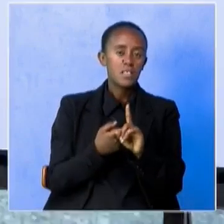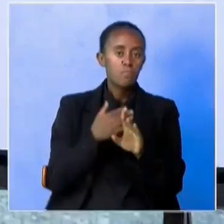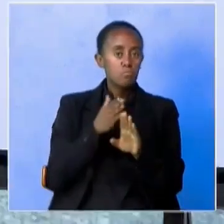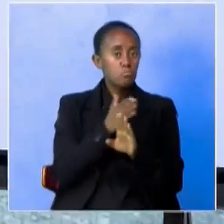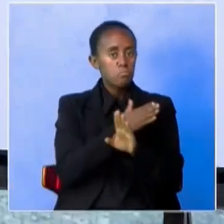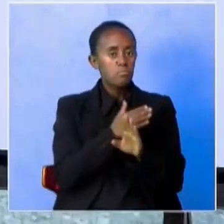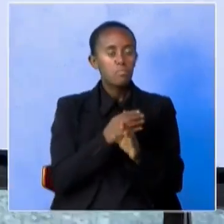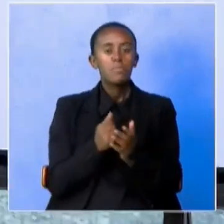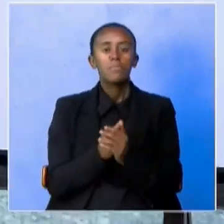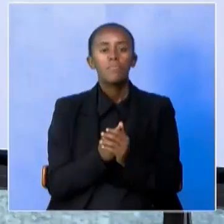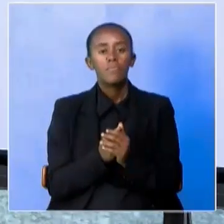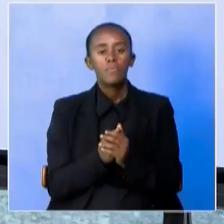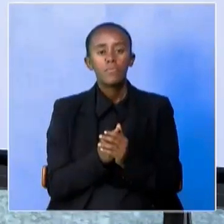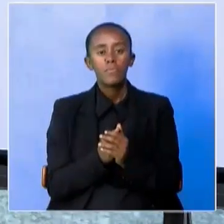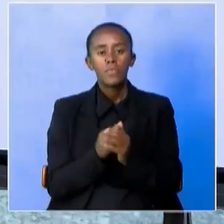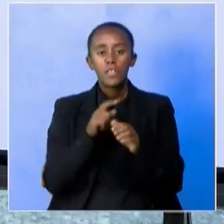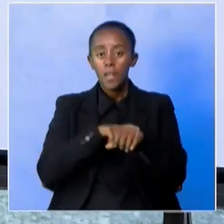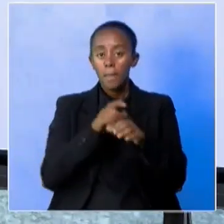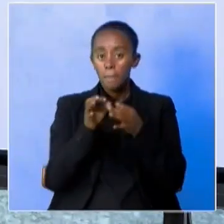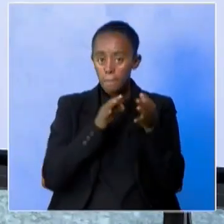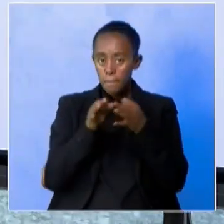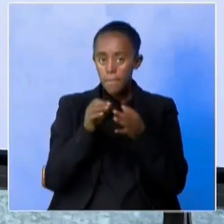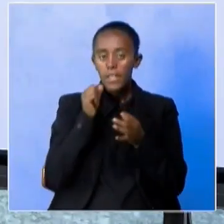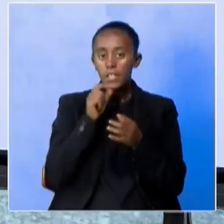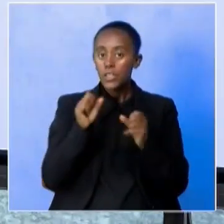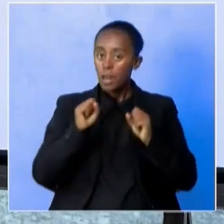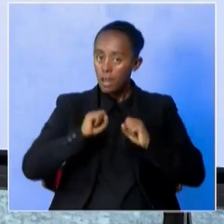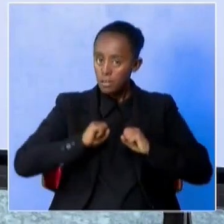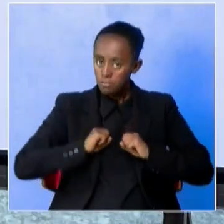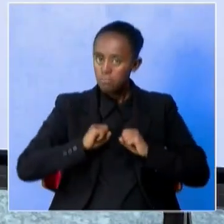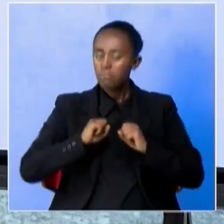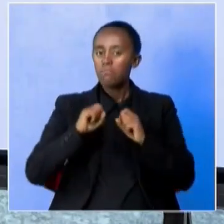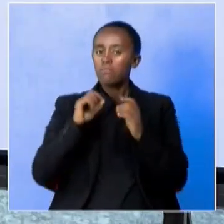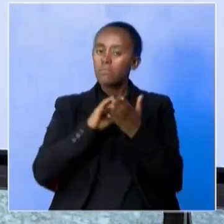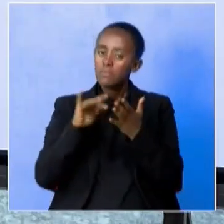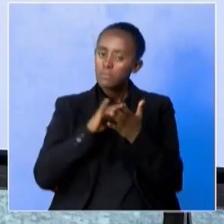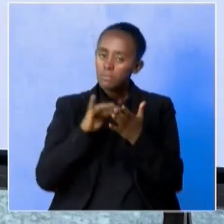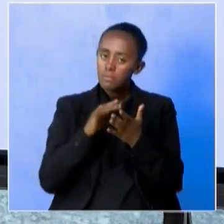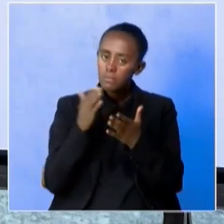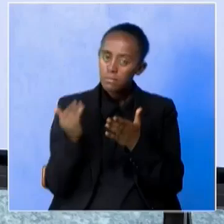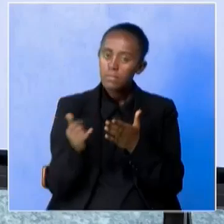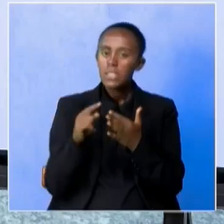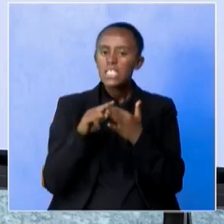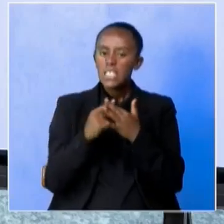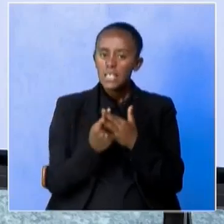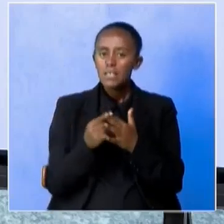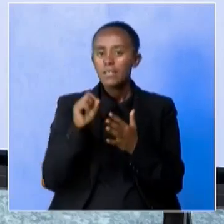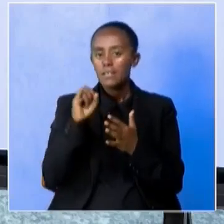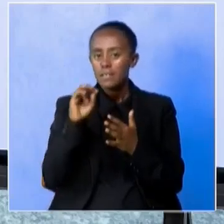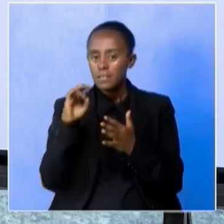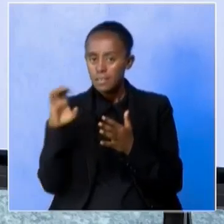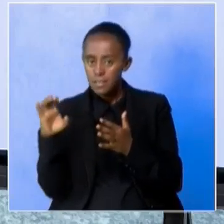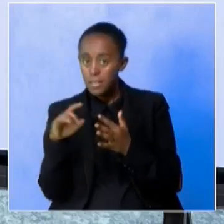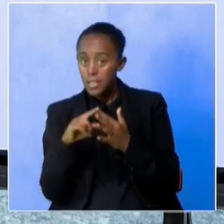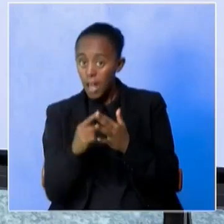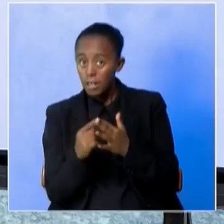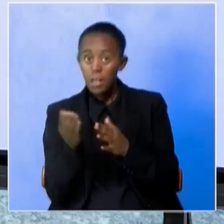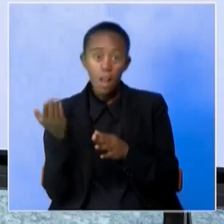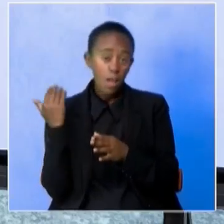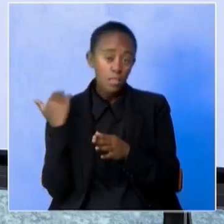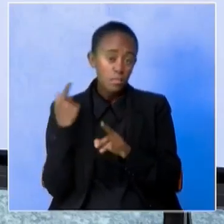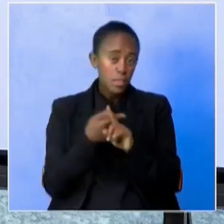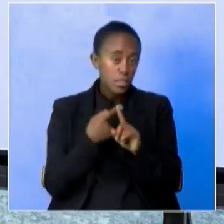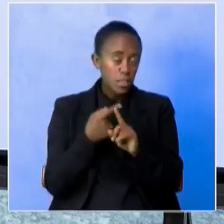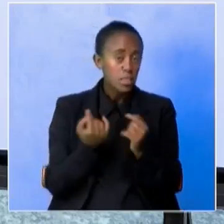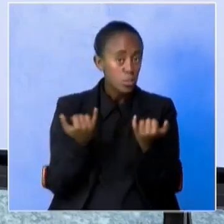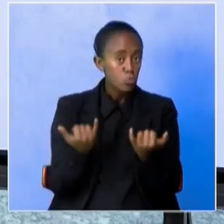Again, we have common time expression. She has studied for the exam since last month. So starting from last month up